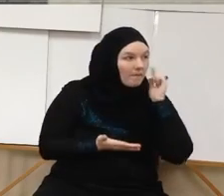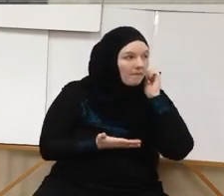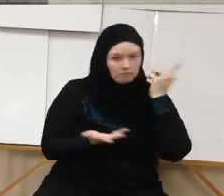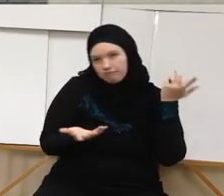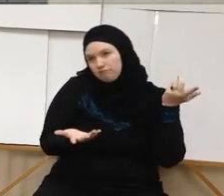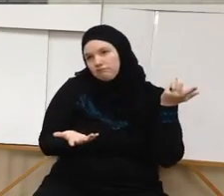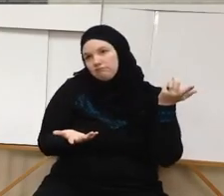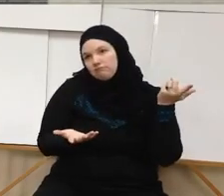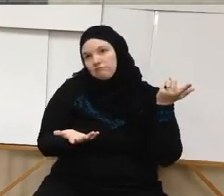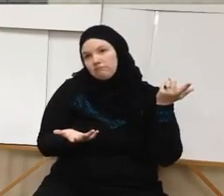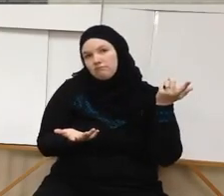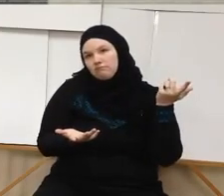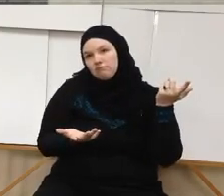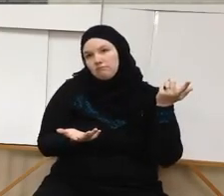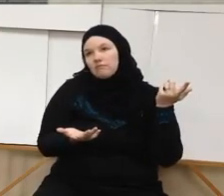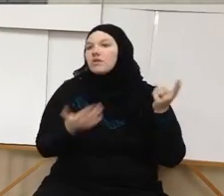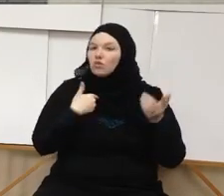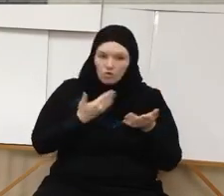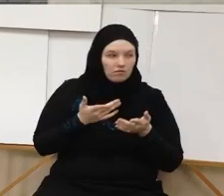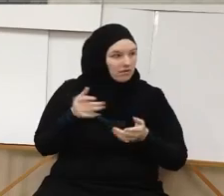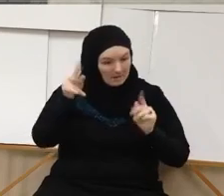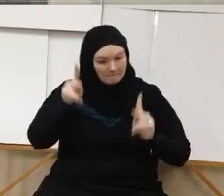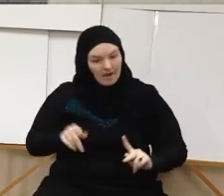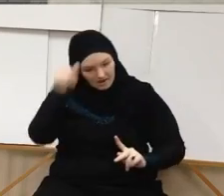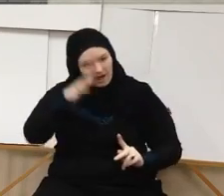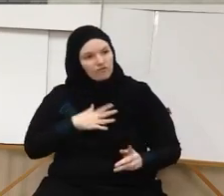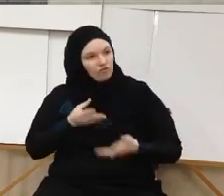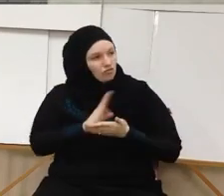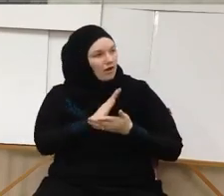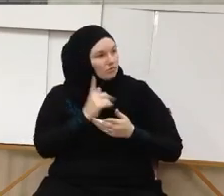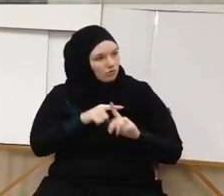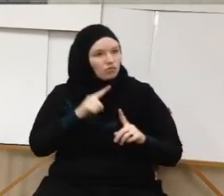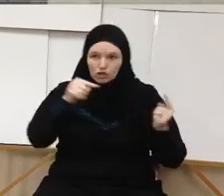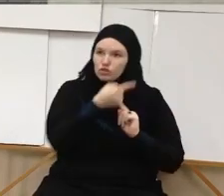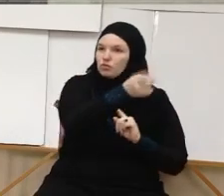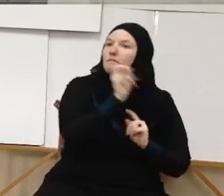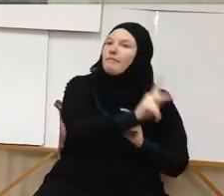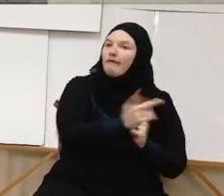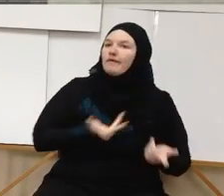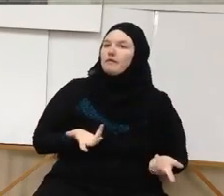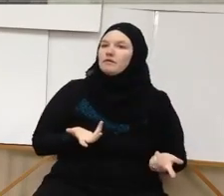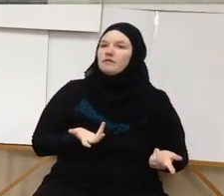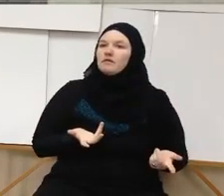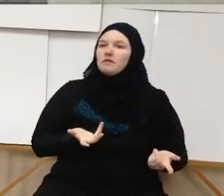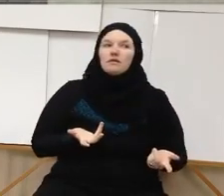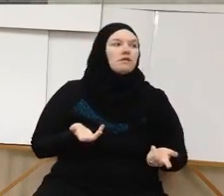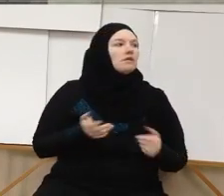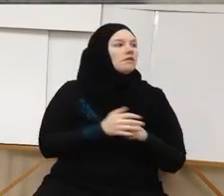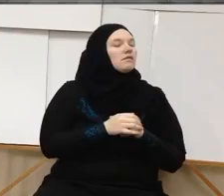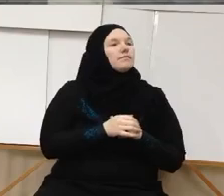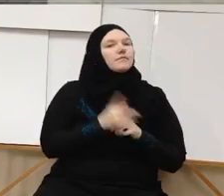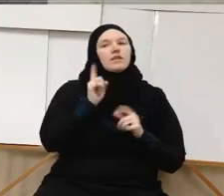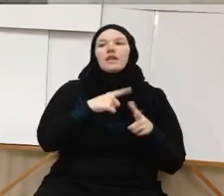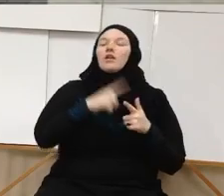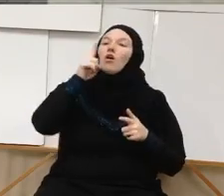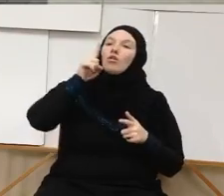also turned deaf by him slamming you or forgiving you for that. So, and then Allah subhanahu wa ta'ala